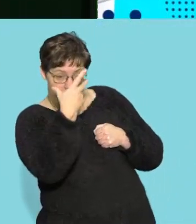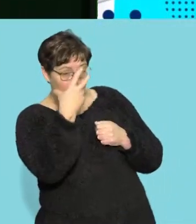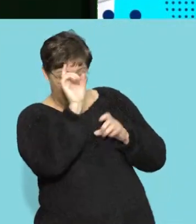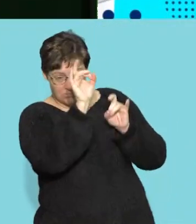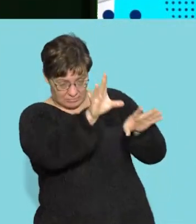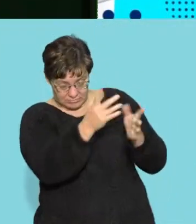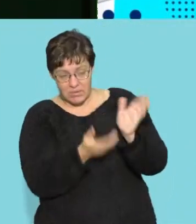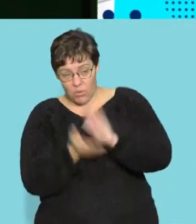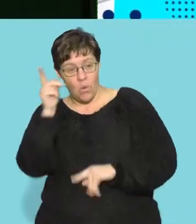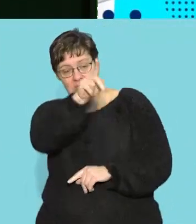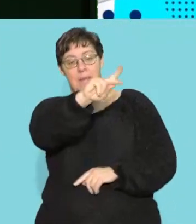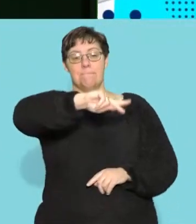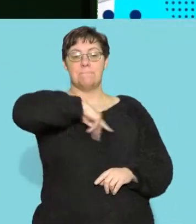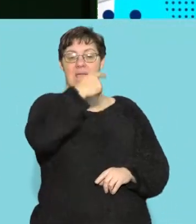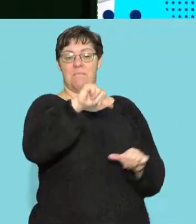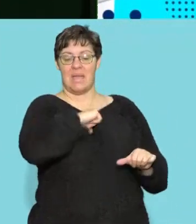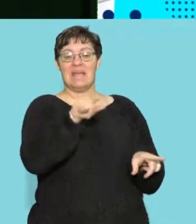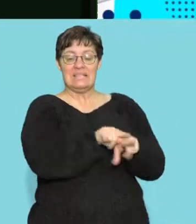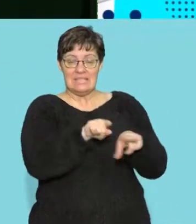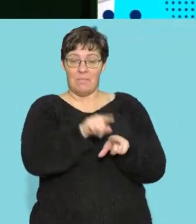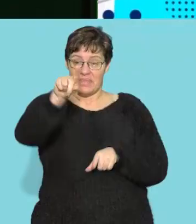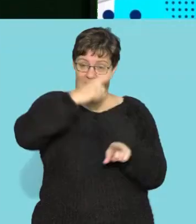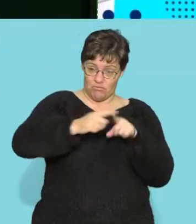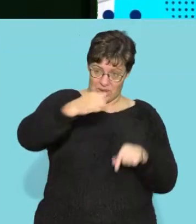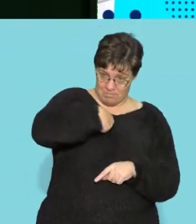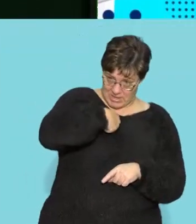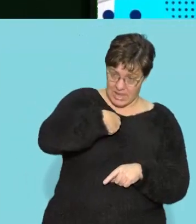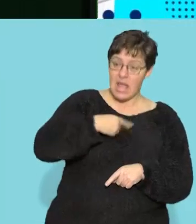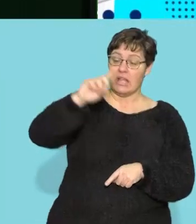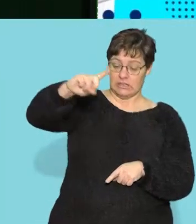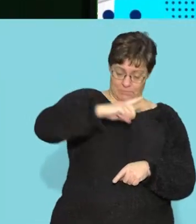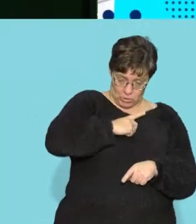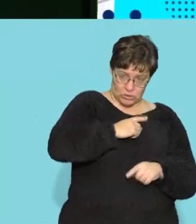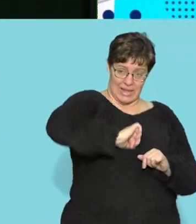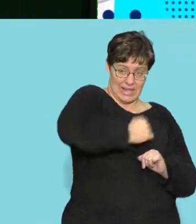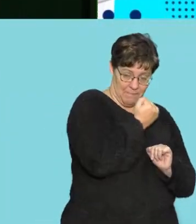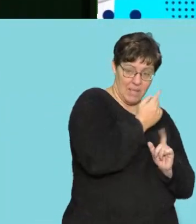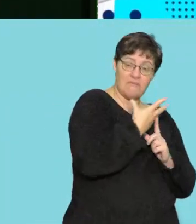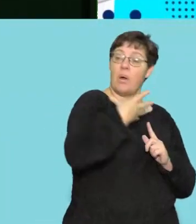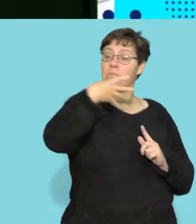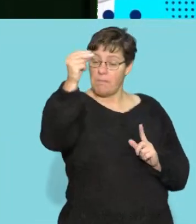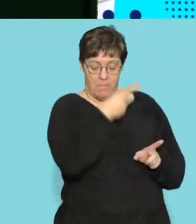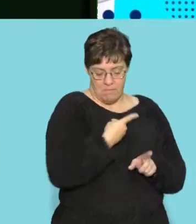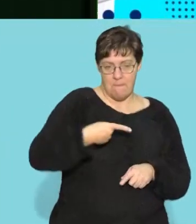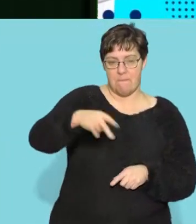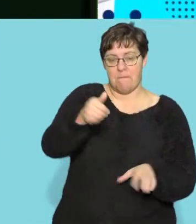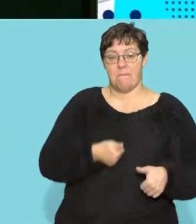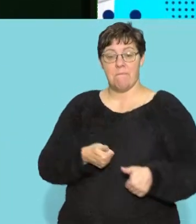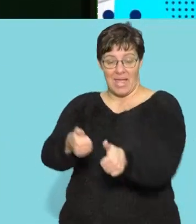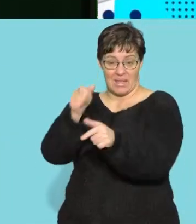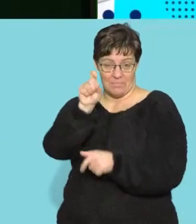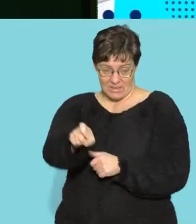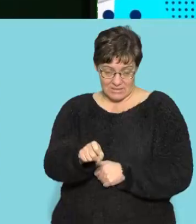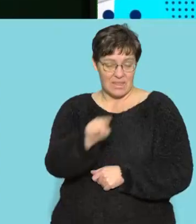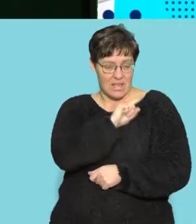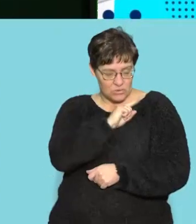on behalf of a property that we have leased is, by the same token, a liability, and therefore appears under trade